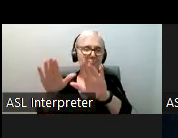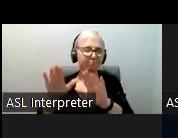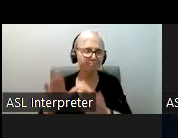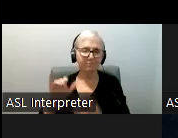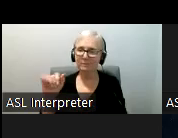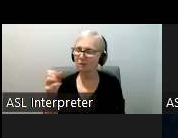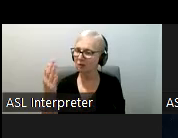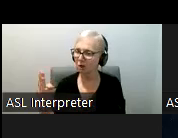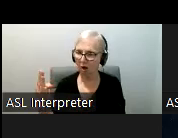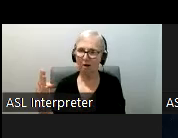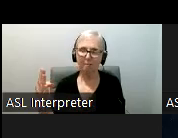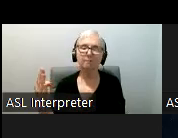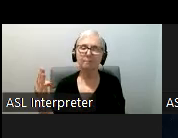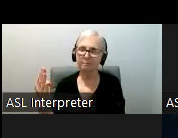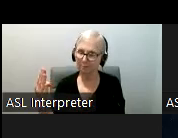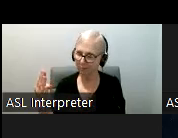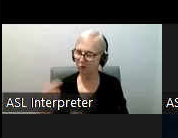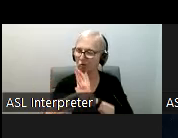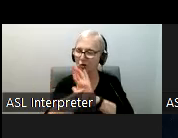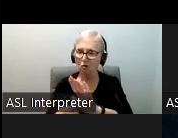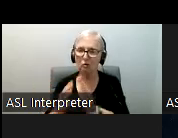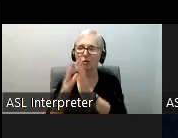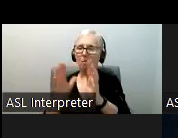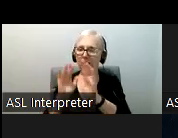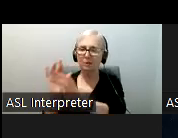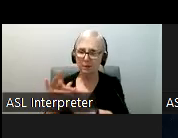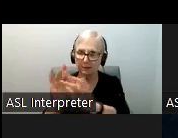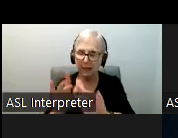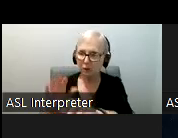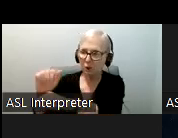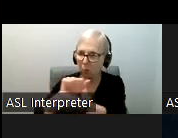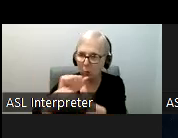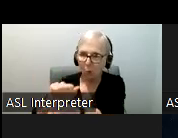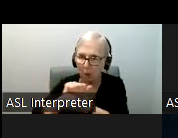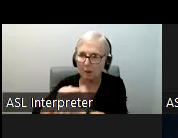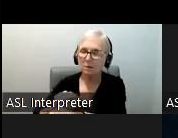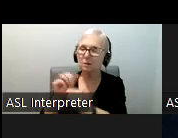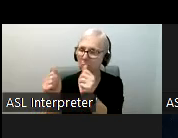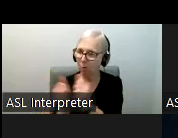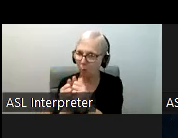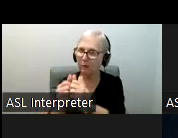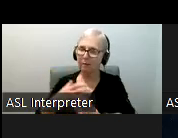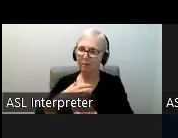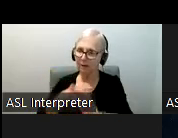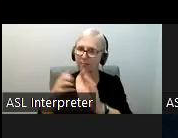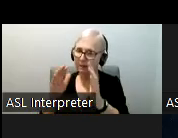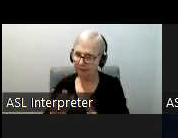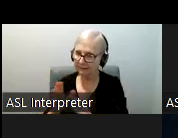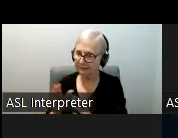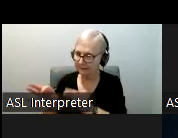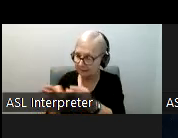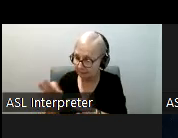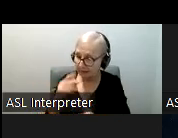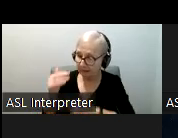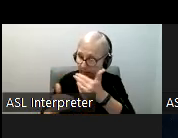job, and shows so much compassion as she works with complainants, explains our processes, gathers the